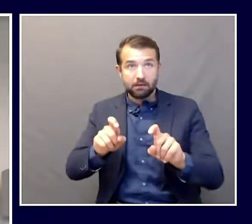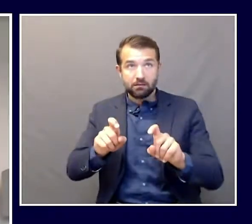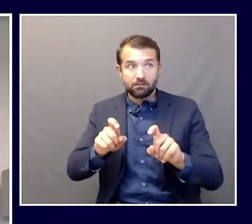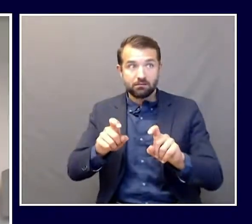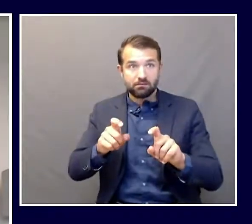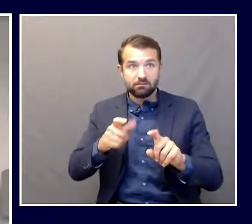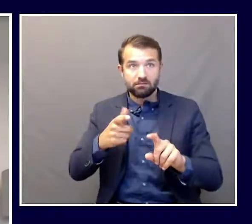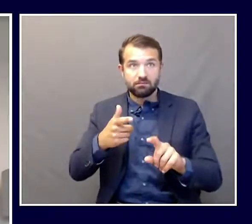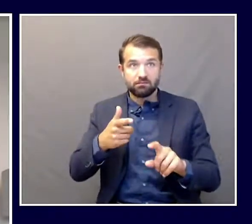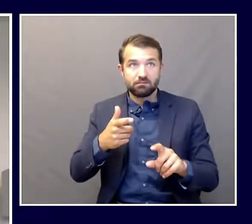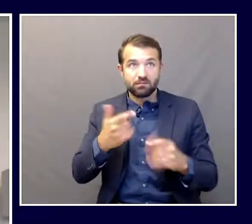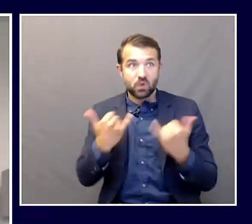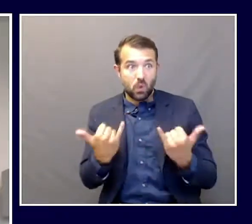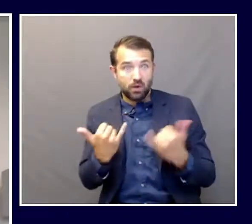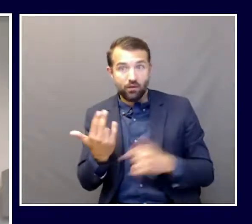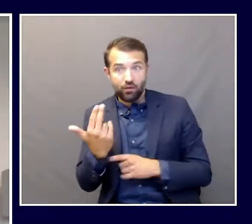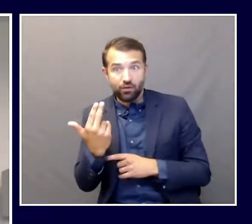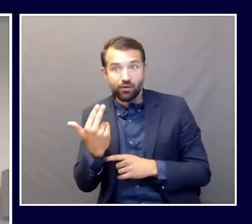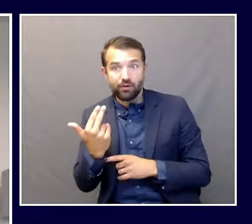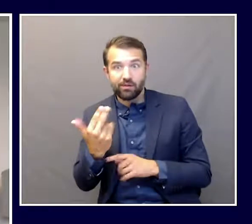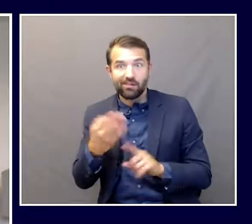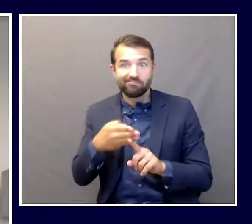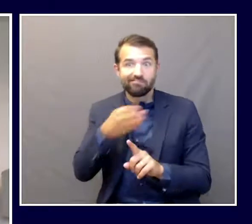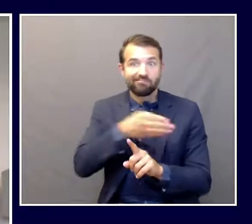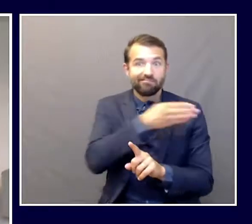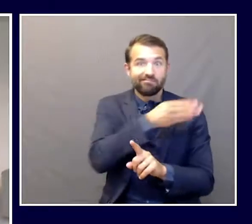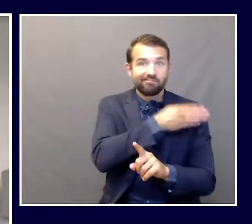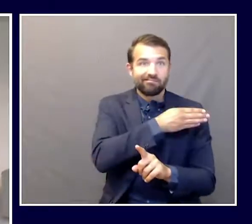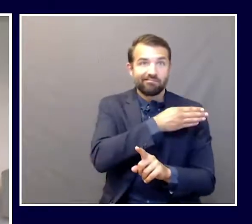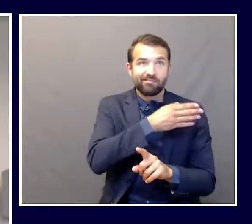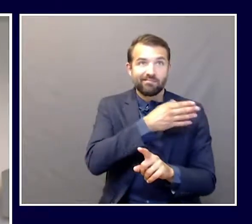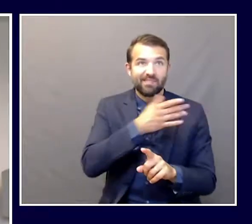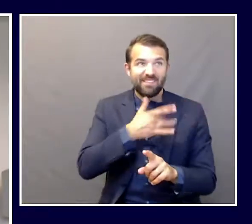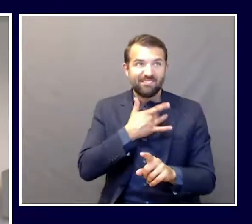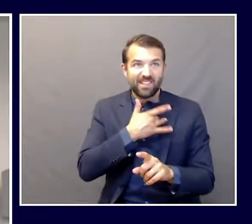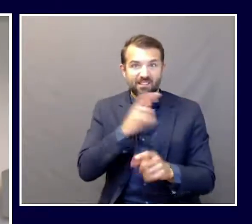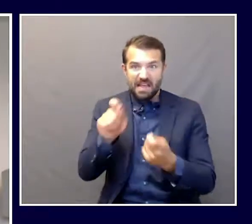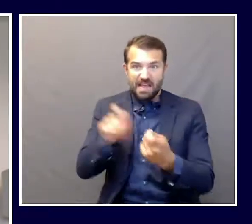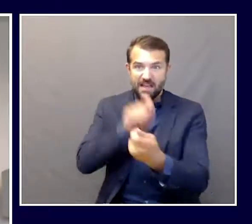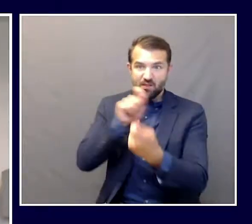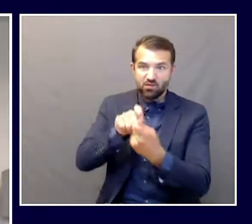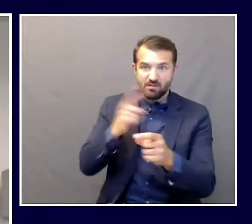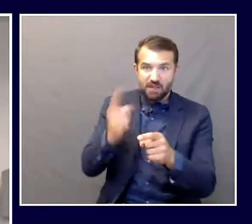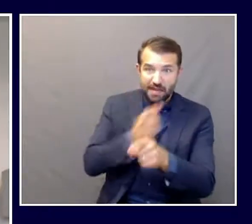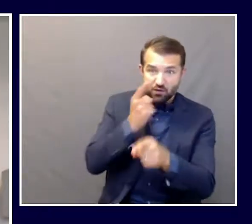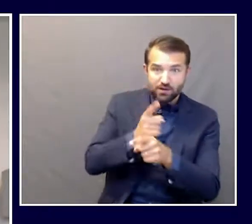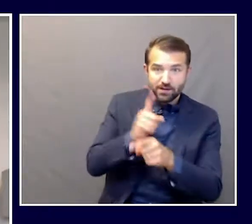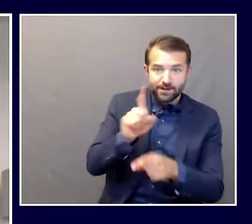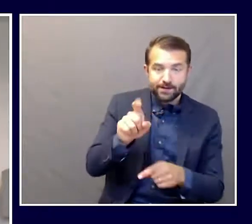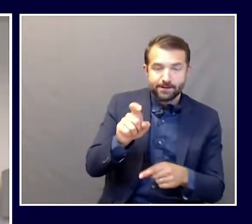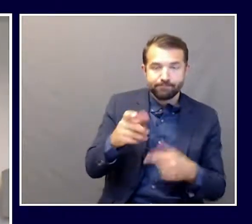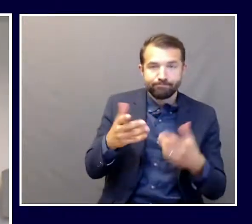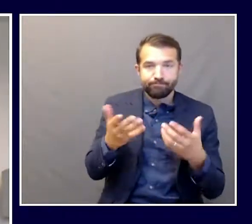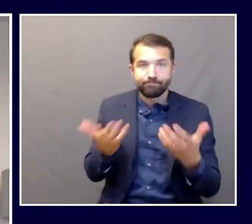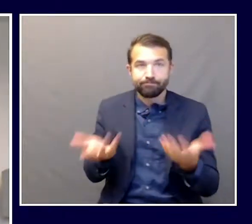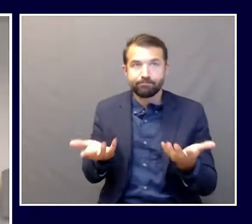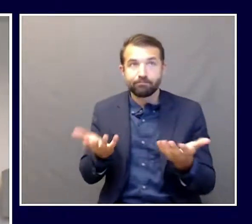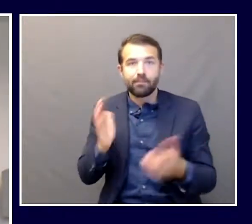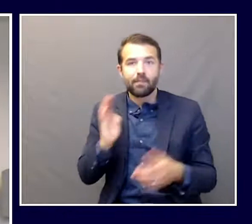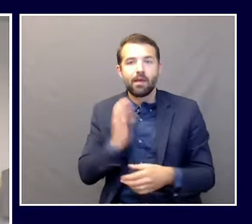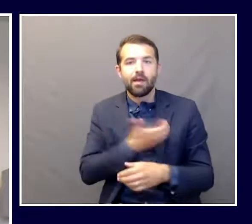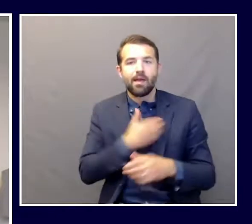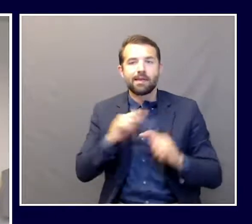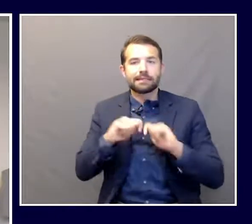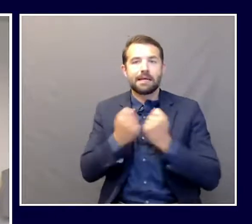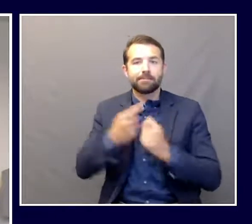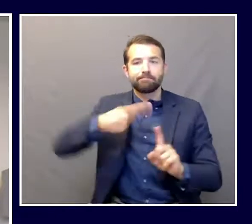tested in a way that they were 4 months ago? One of the things that we do, Mal, or that our team does, is adjust the testing